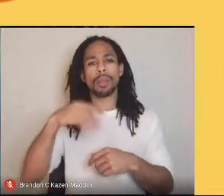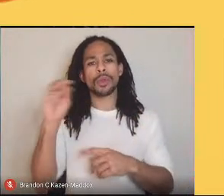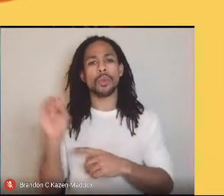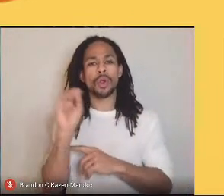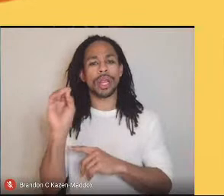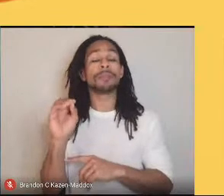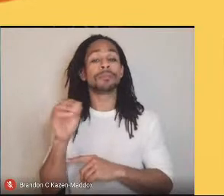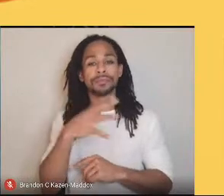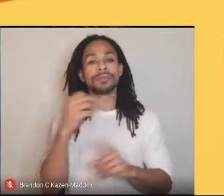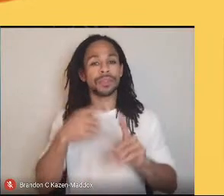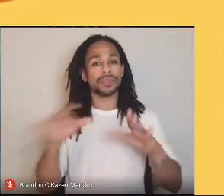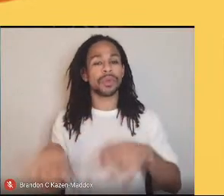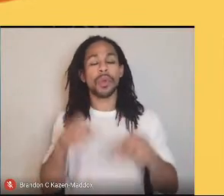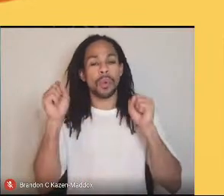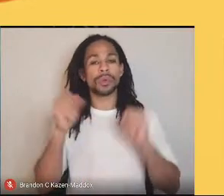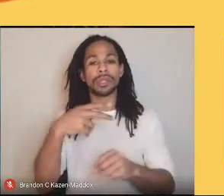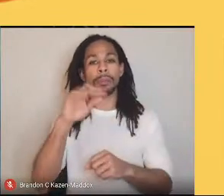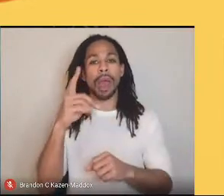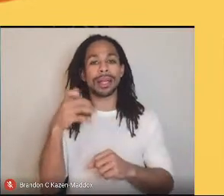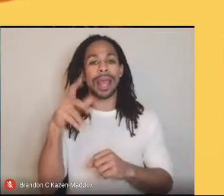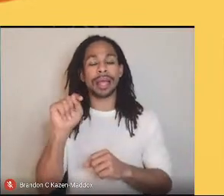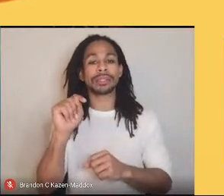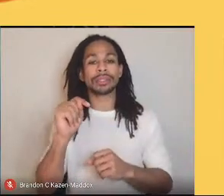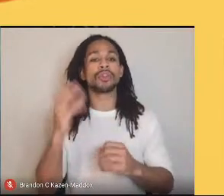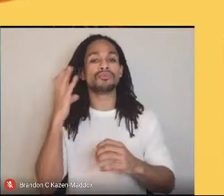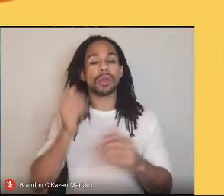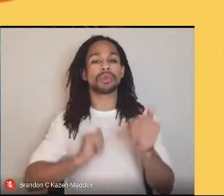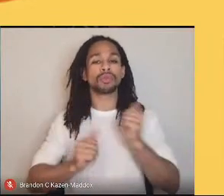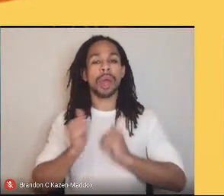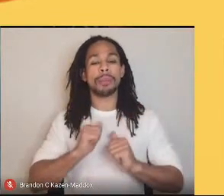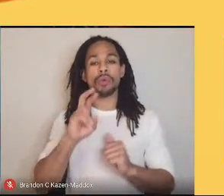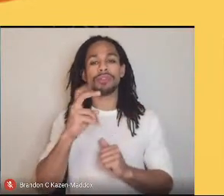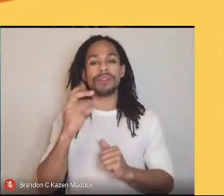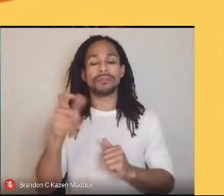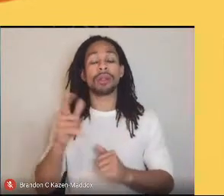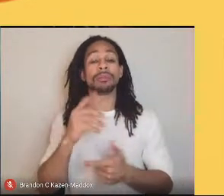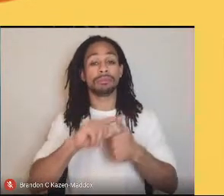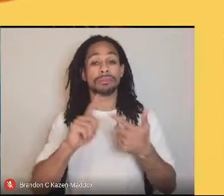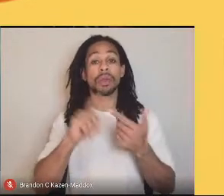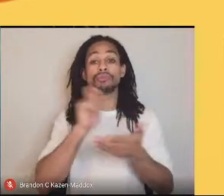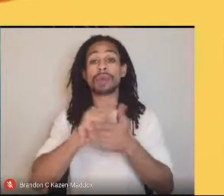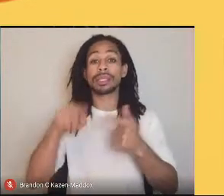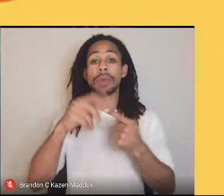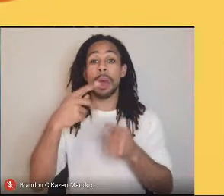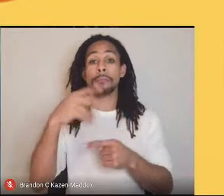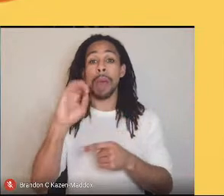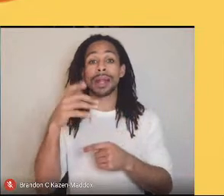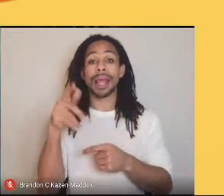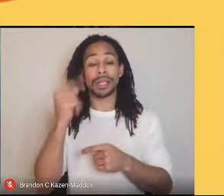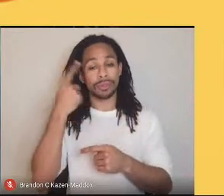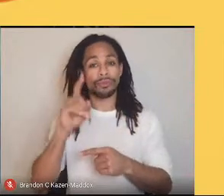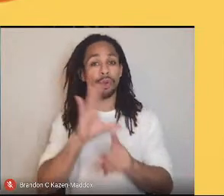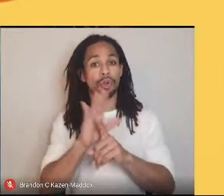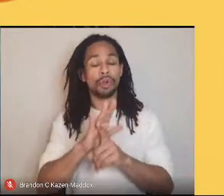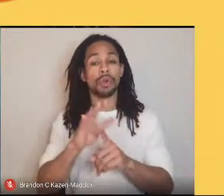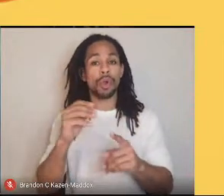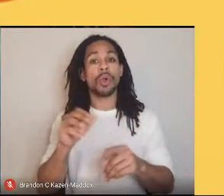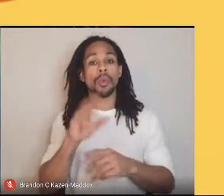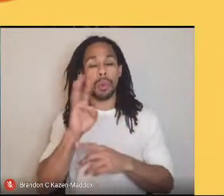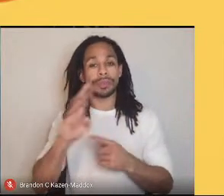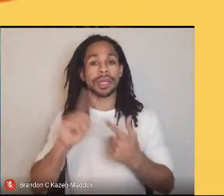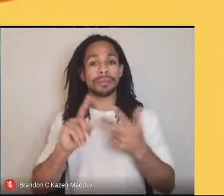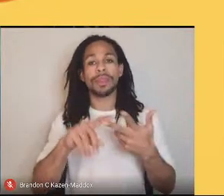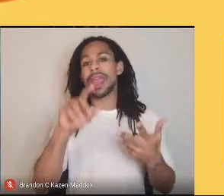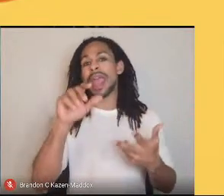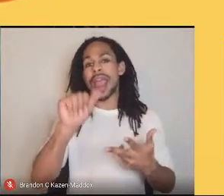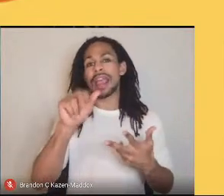hosts the podcast Radio Drama Revival, writes about podcasts for her own website, The Bellow Collective, The AV Club,